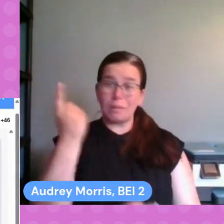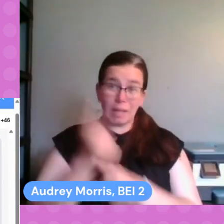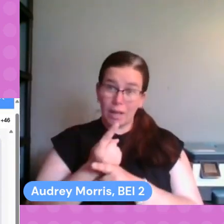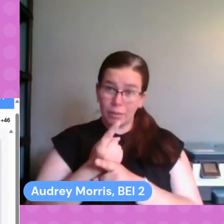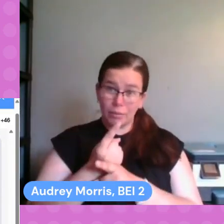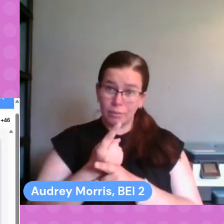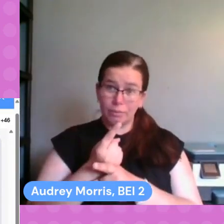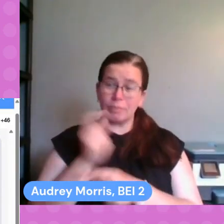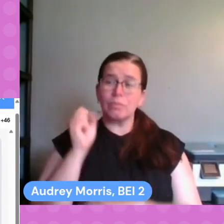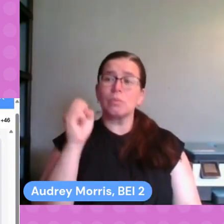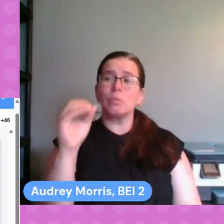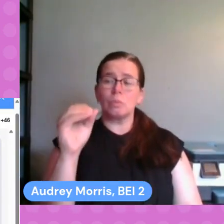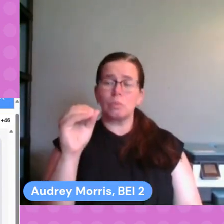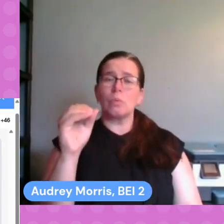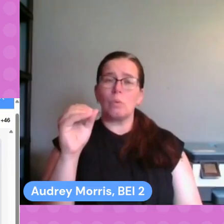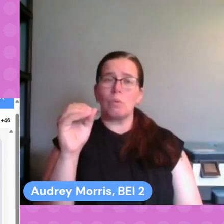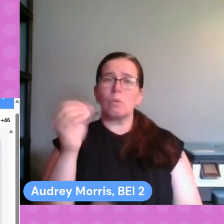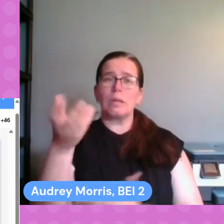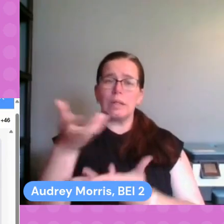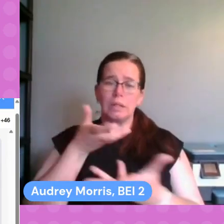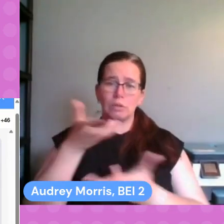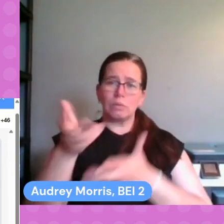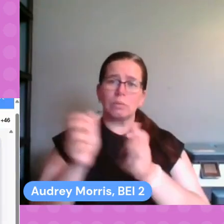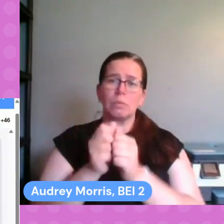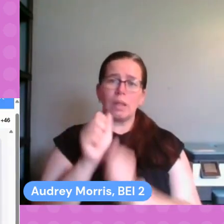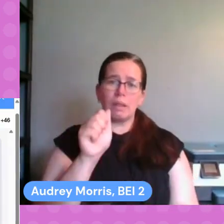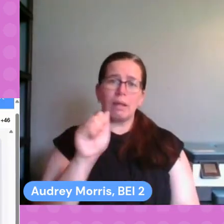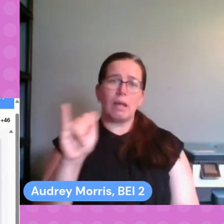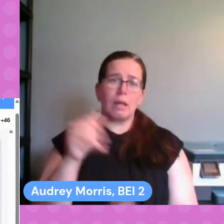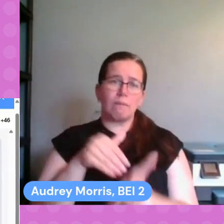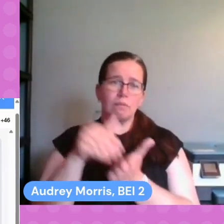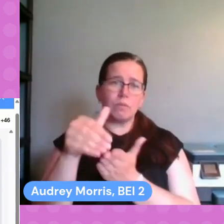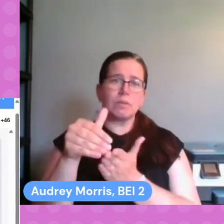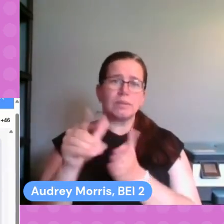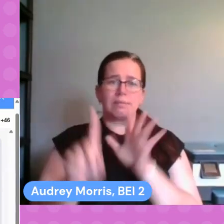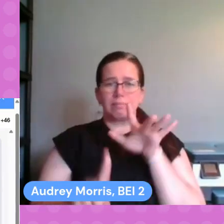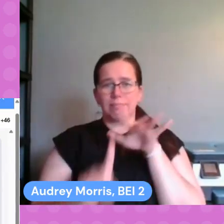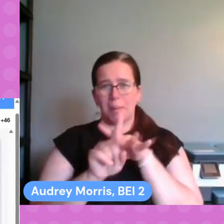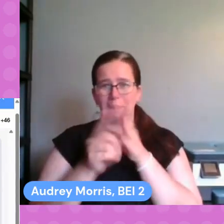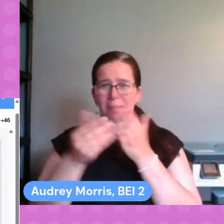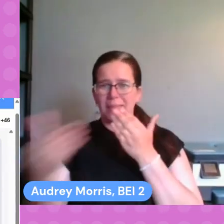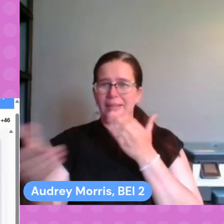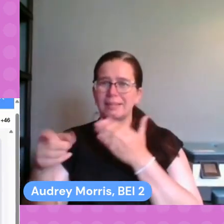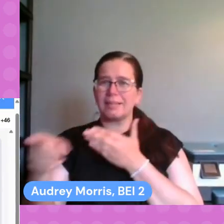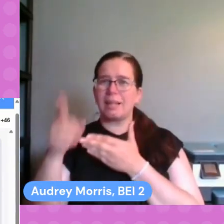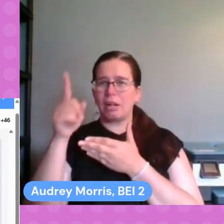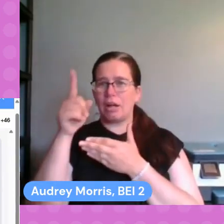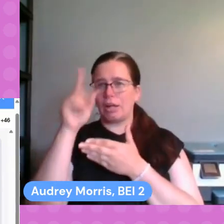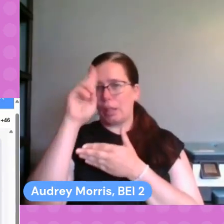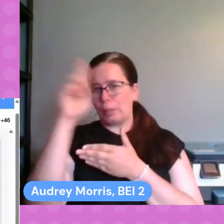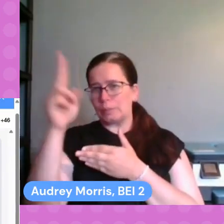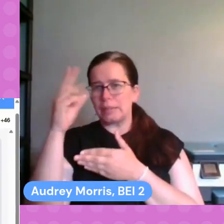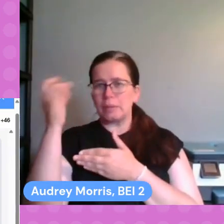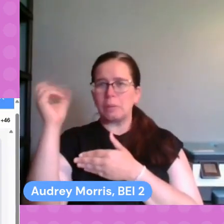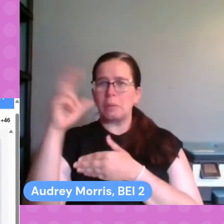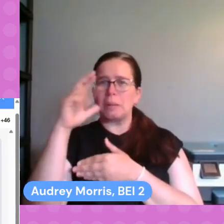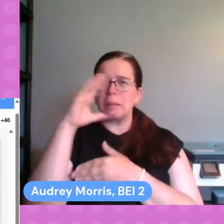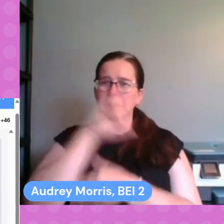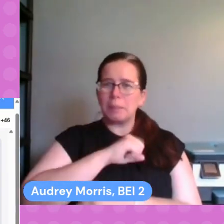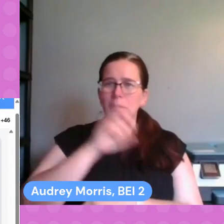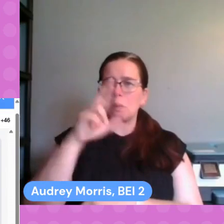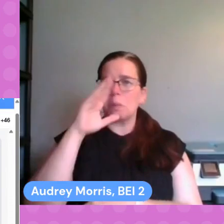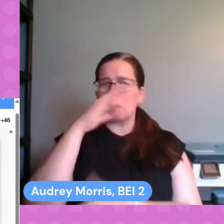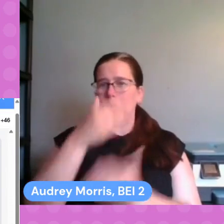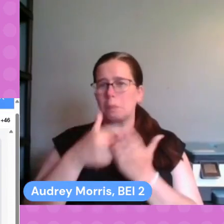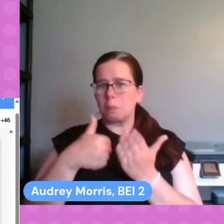so interacting with AI frequently pops up things like this that are hallucinations or assumptions or weird things. This is one